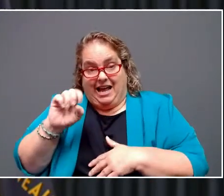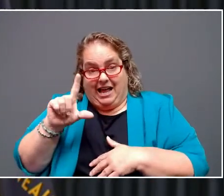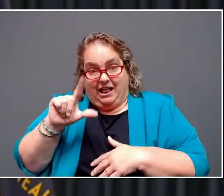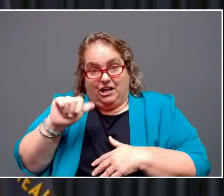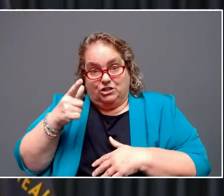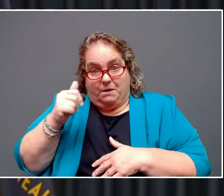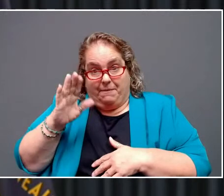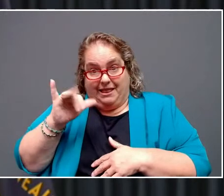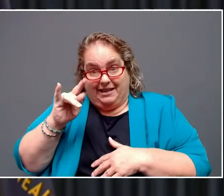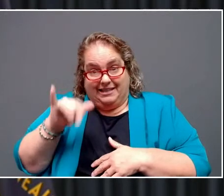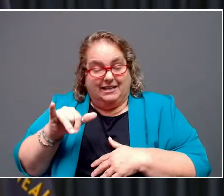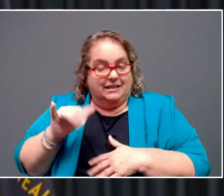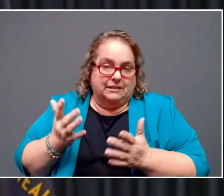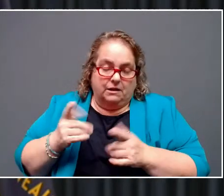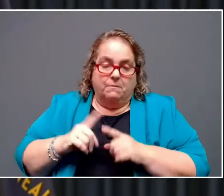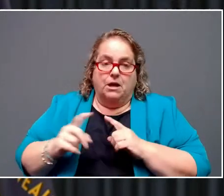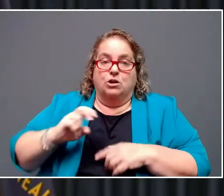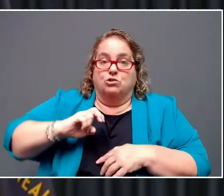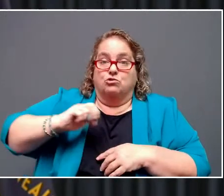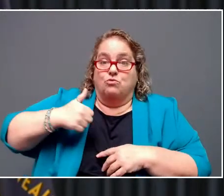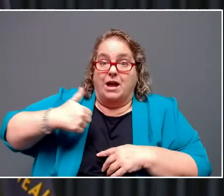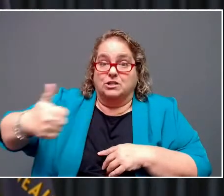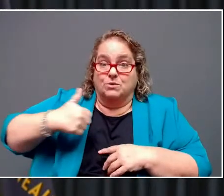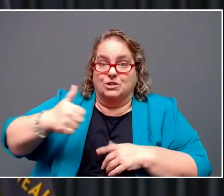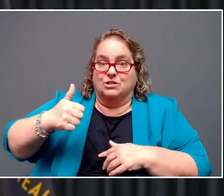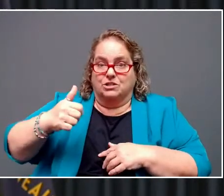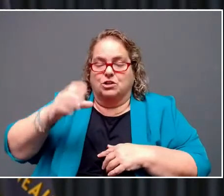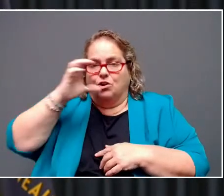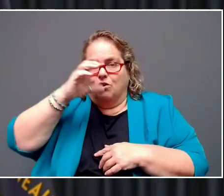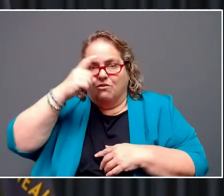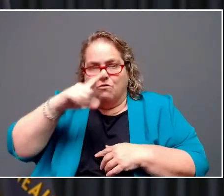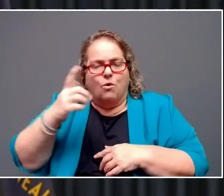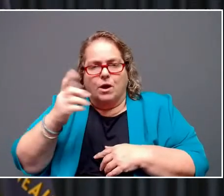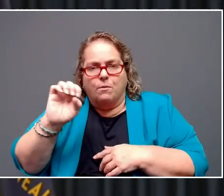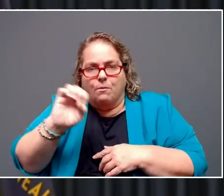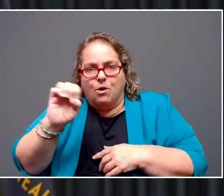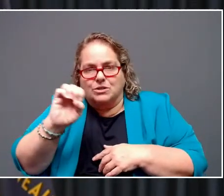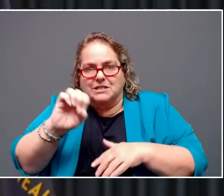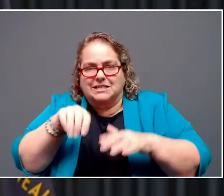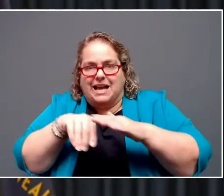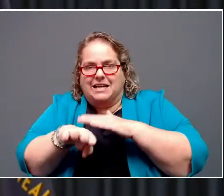right now, where emergency access is required.